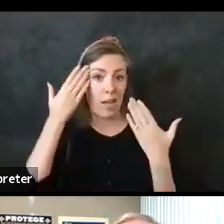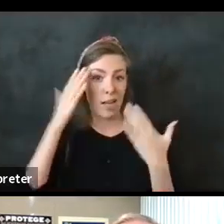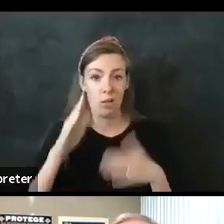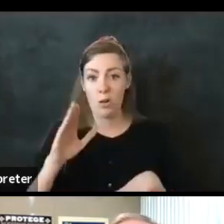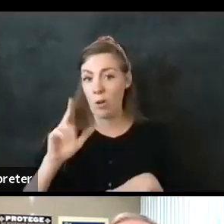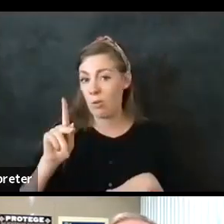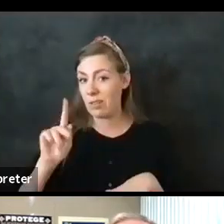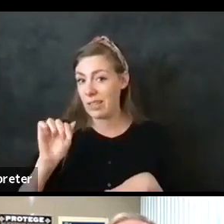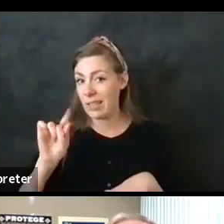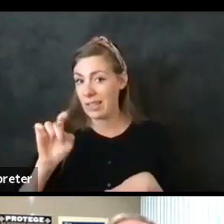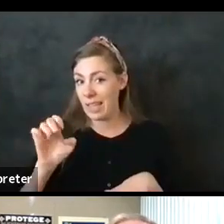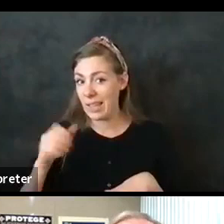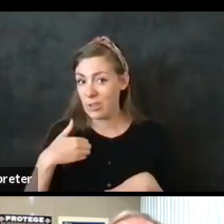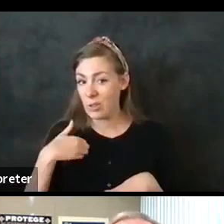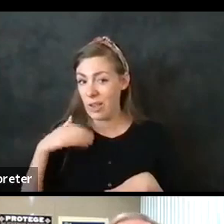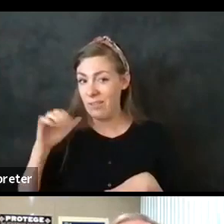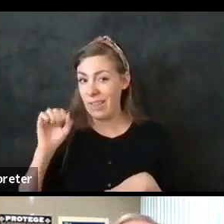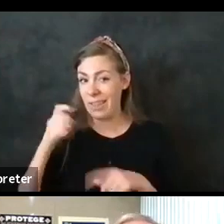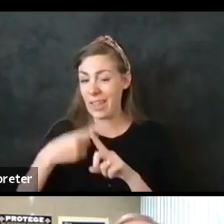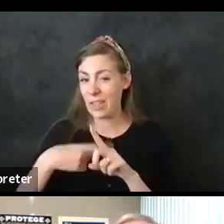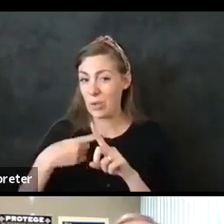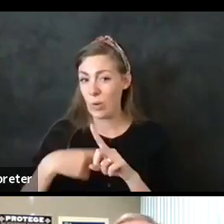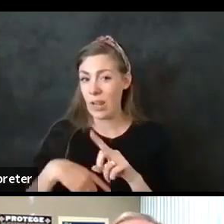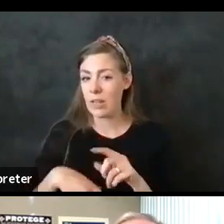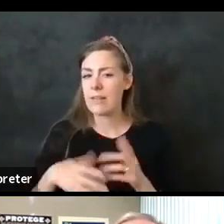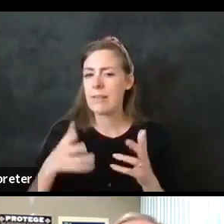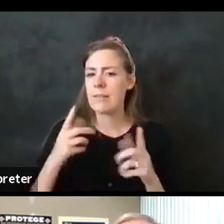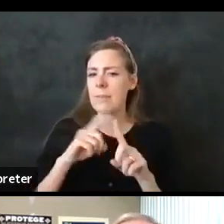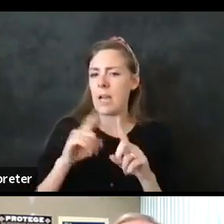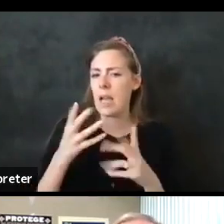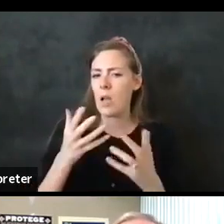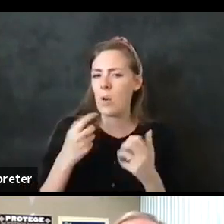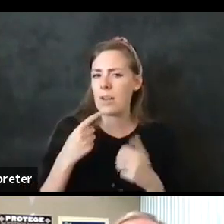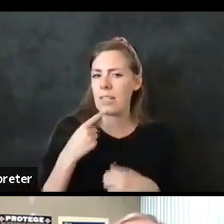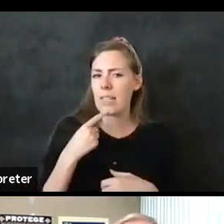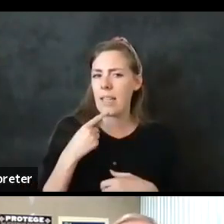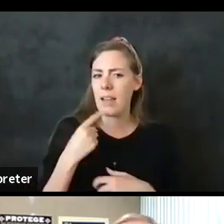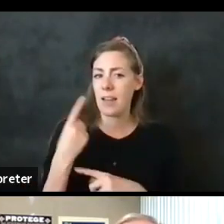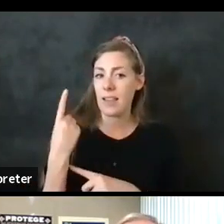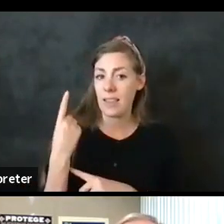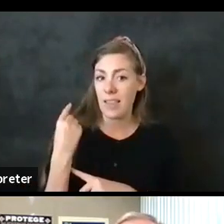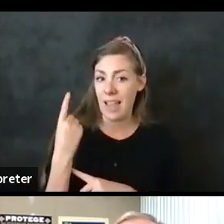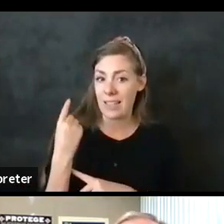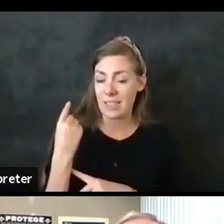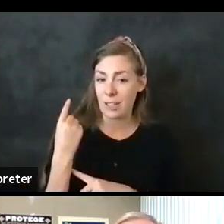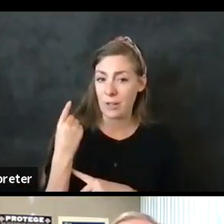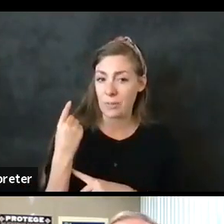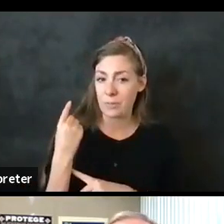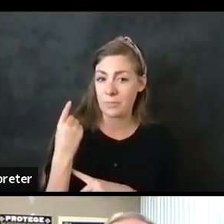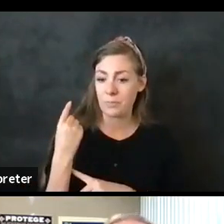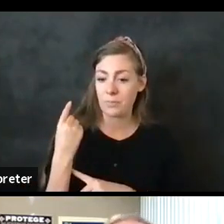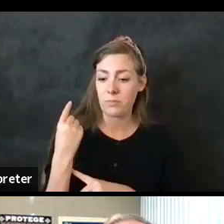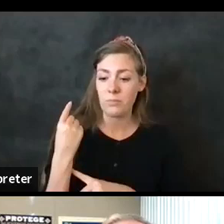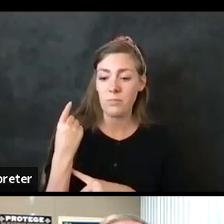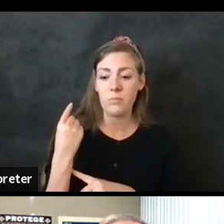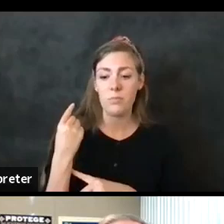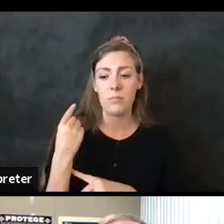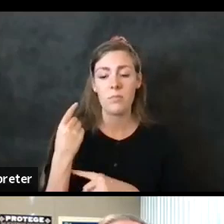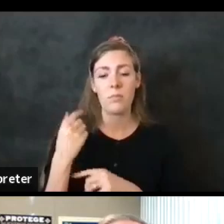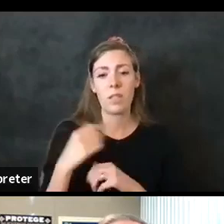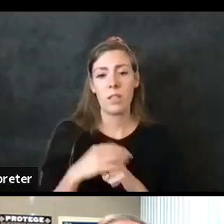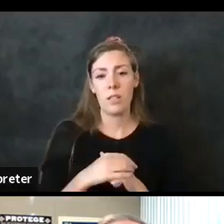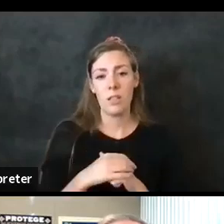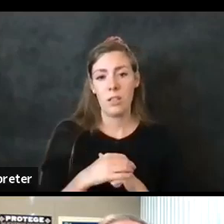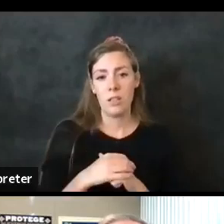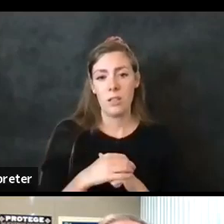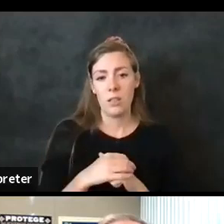rate readily available. I just want to note that last year, we had a very tame influenza season in